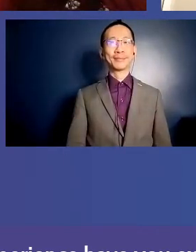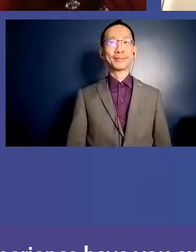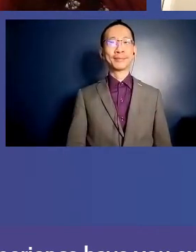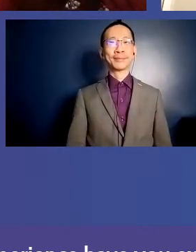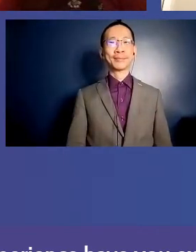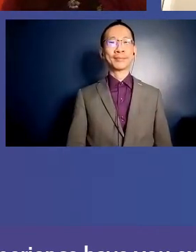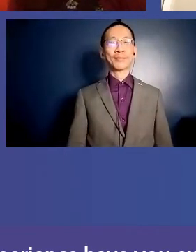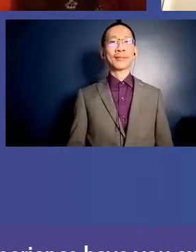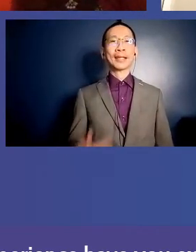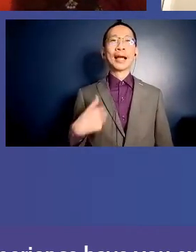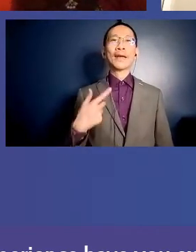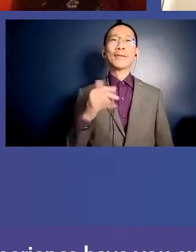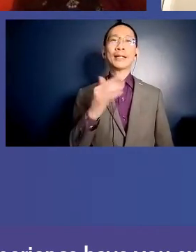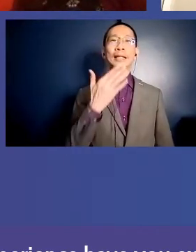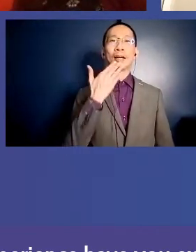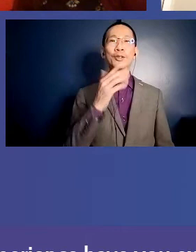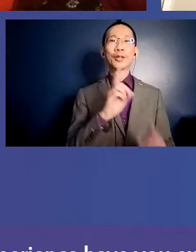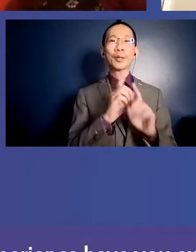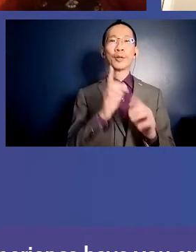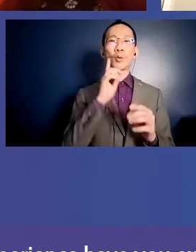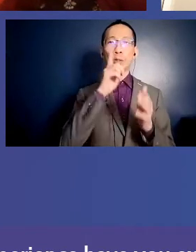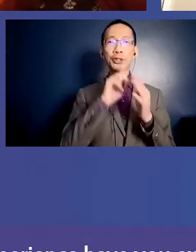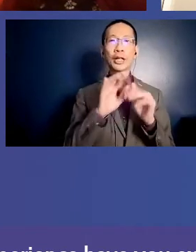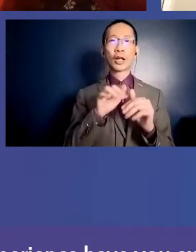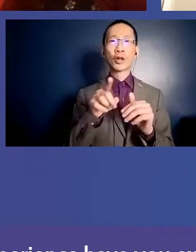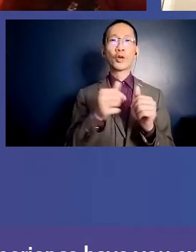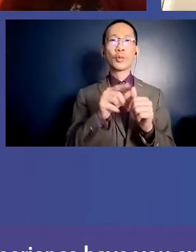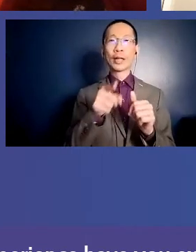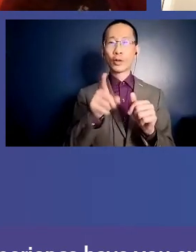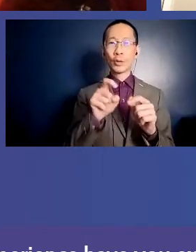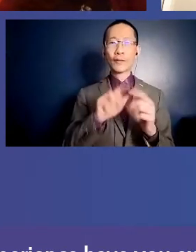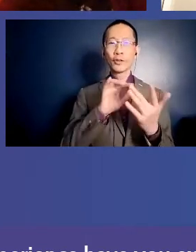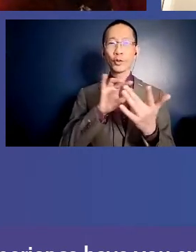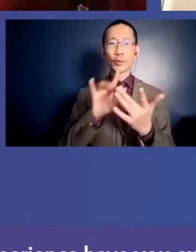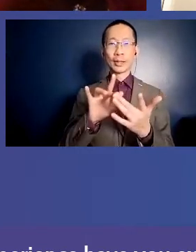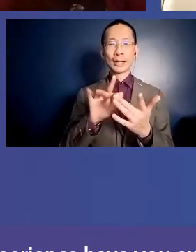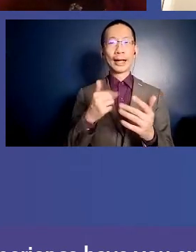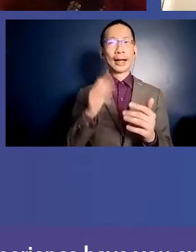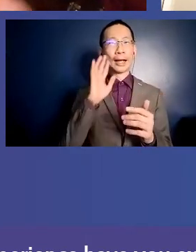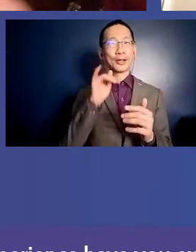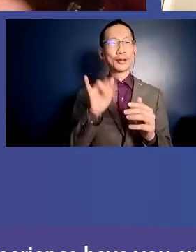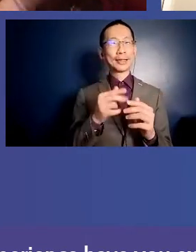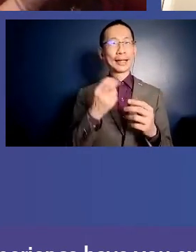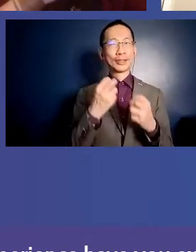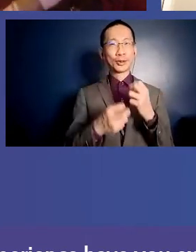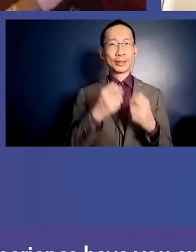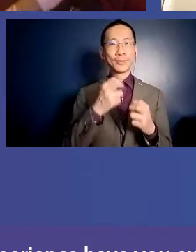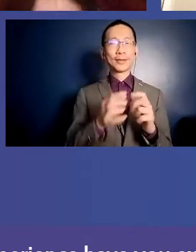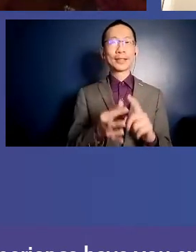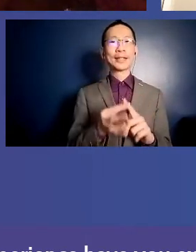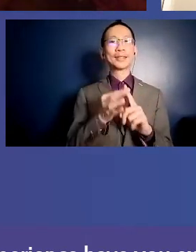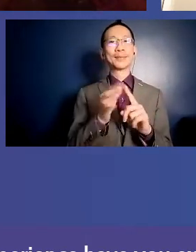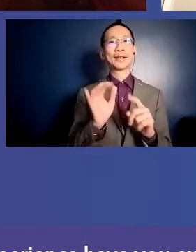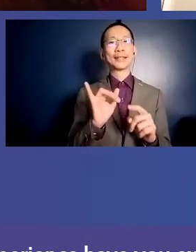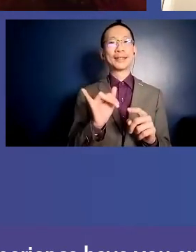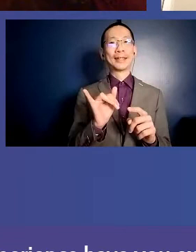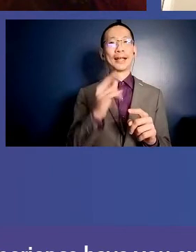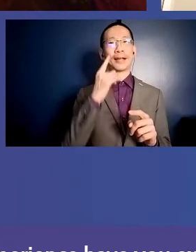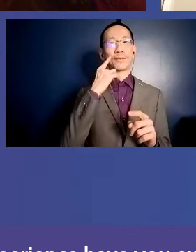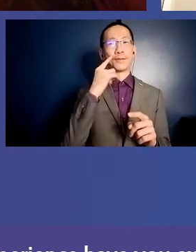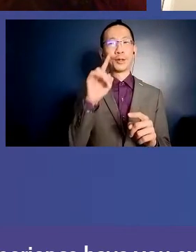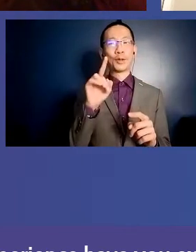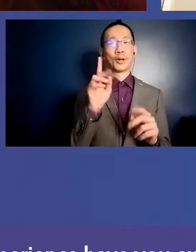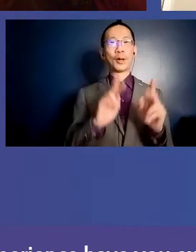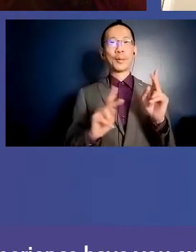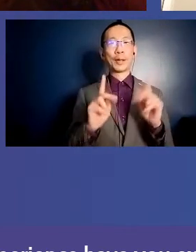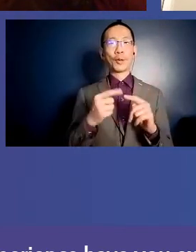I feel like a good mentor checks on you without you having to reach out. You know, I know that's so difficult, especially, like, you know, for people